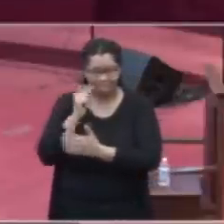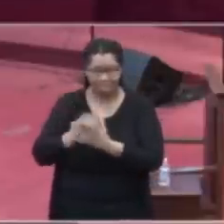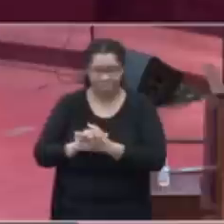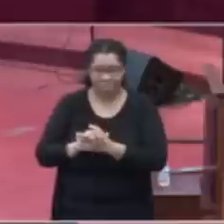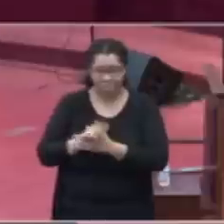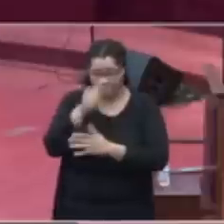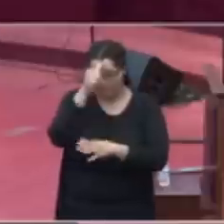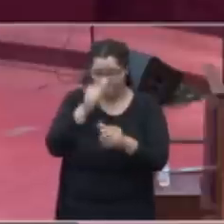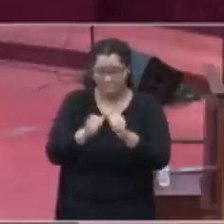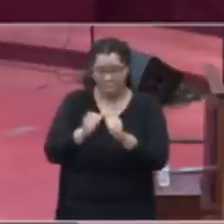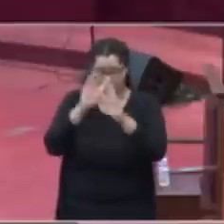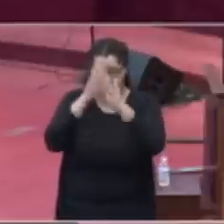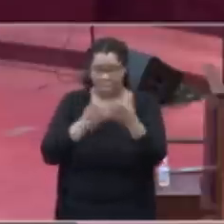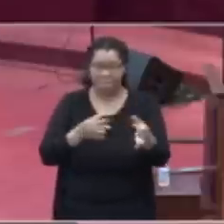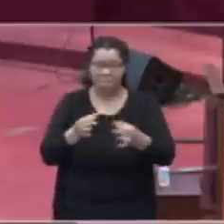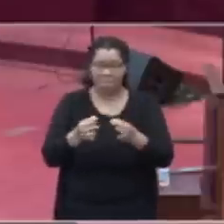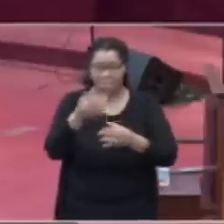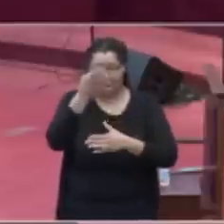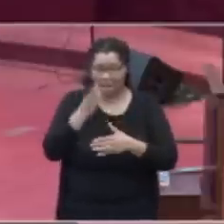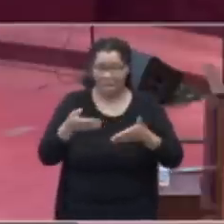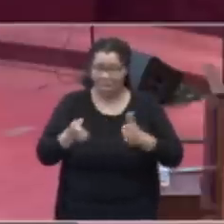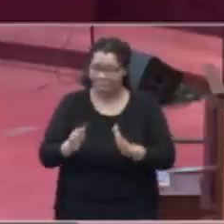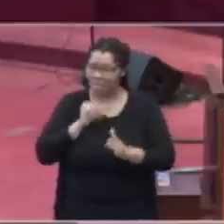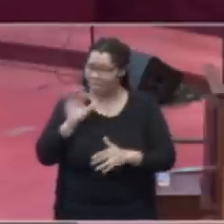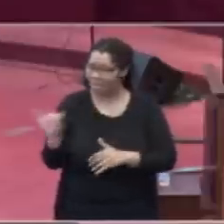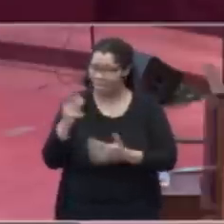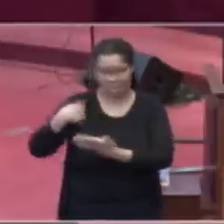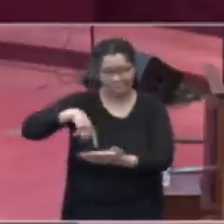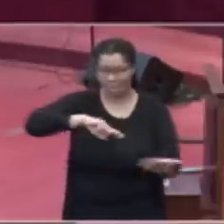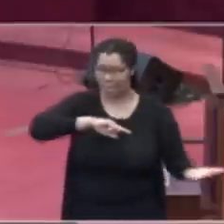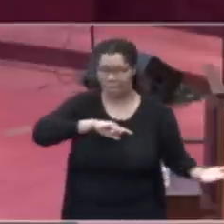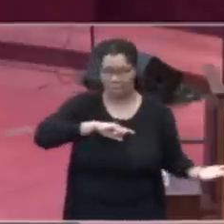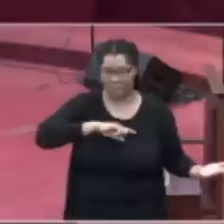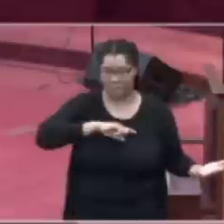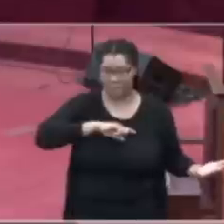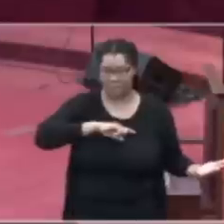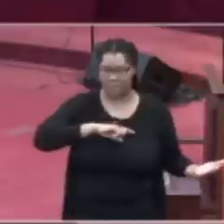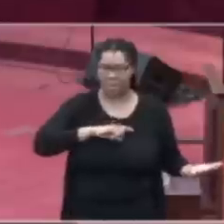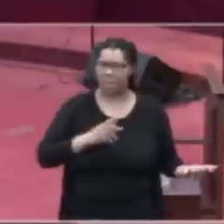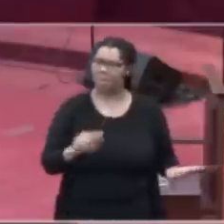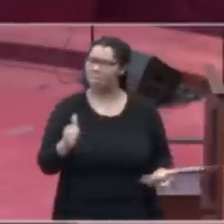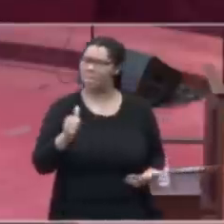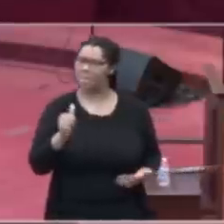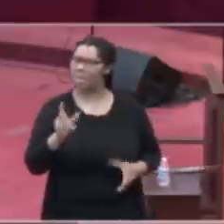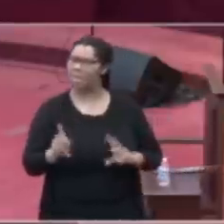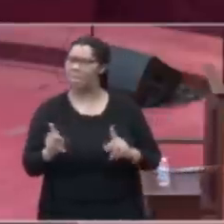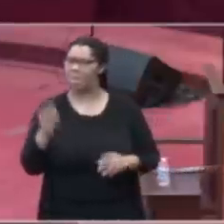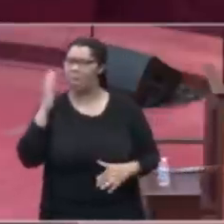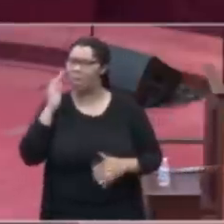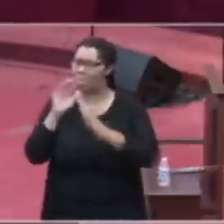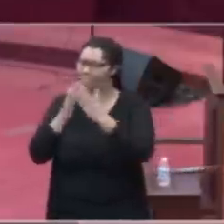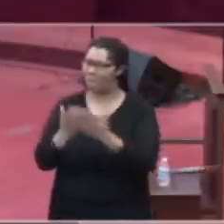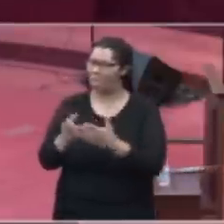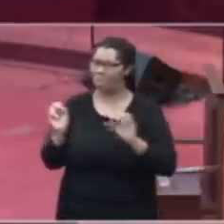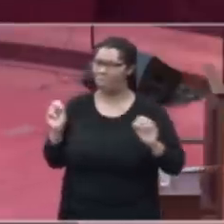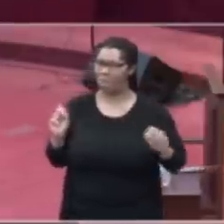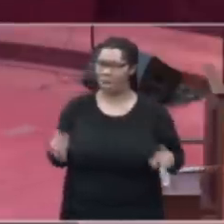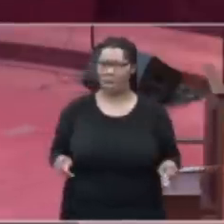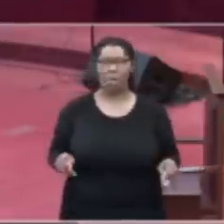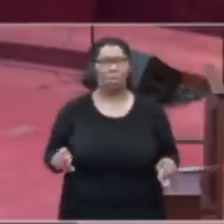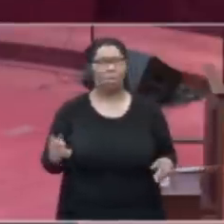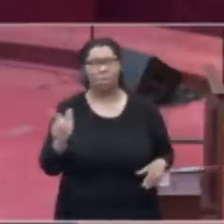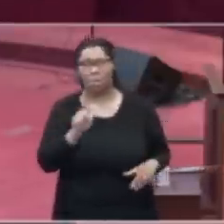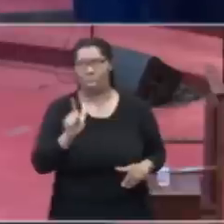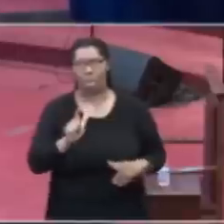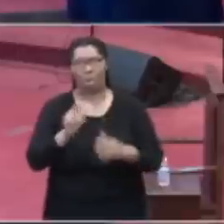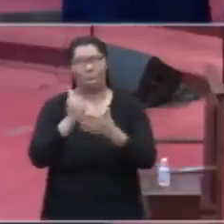forget what Scripture teaches. His ways are what? Okay, 10 of y'all know the Bible. Let's catch you up. Lord, help me.